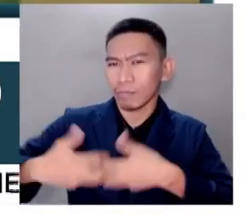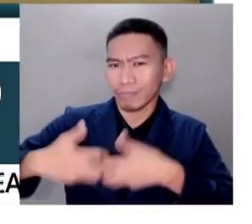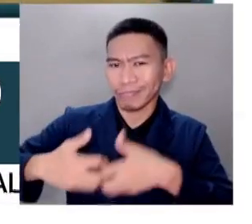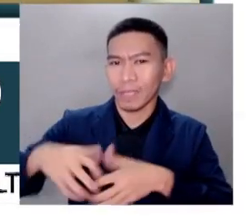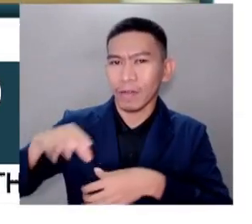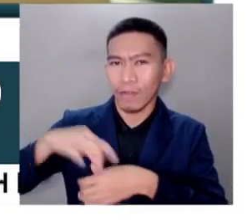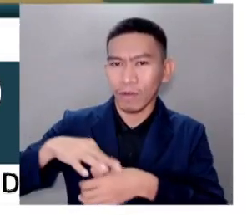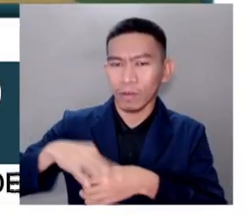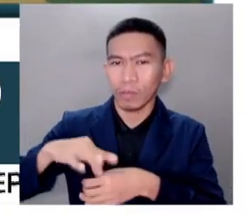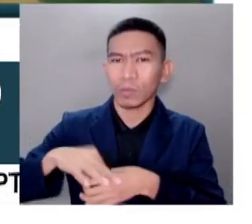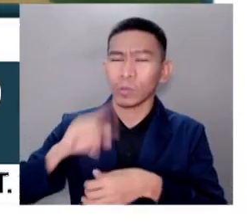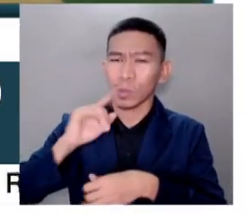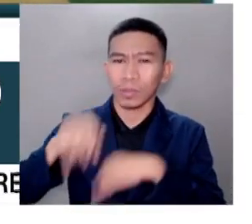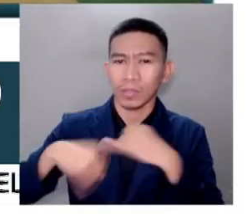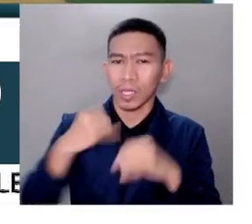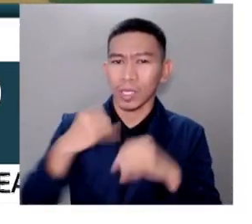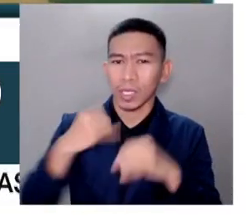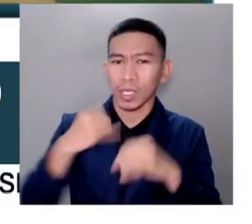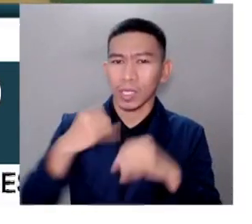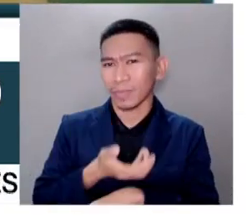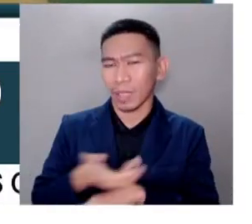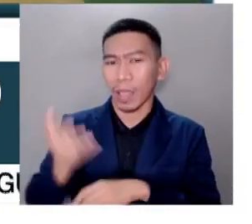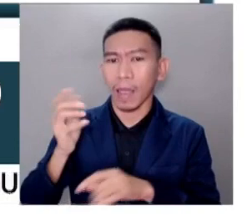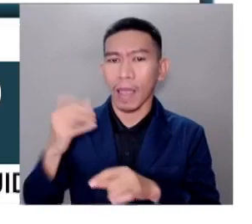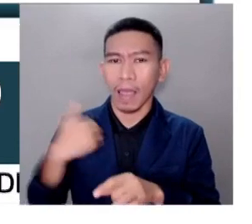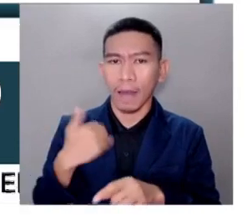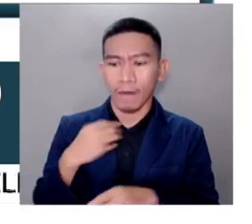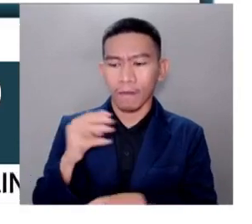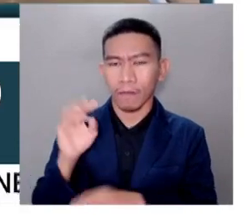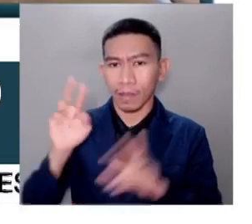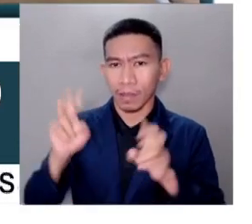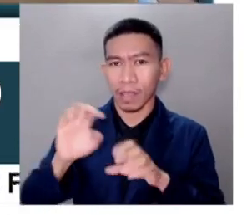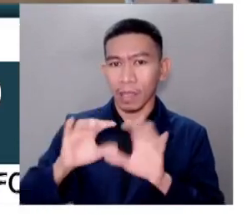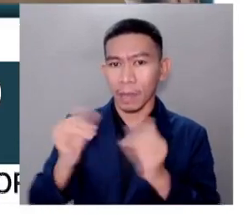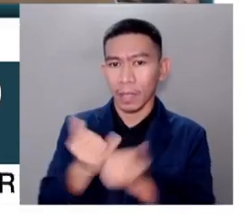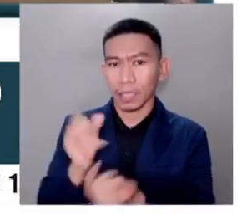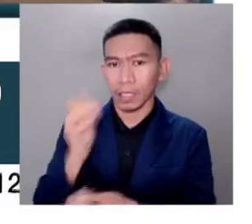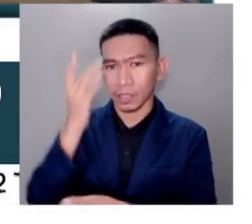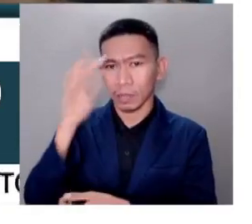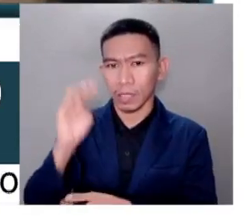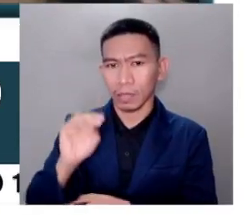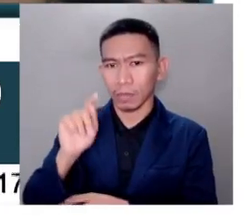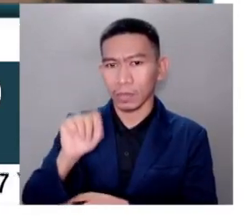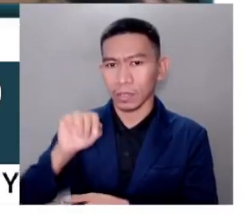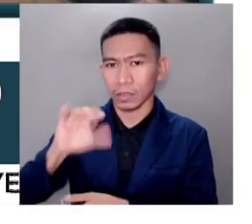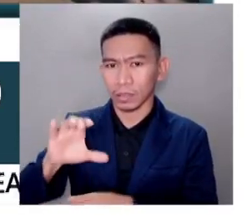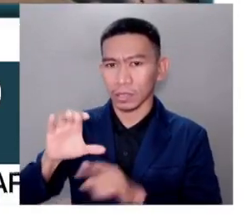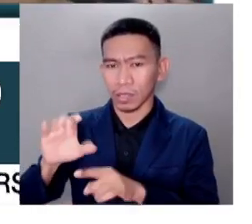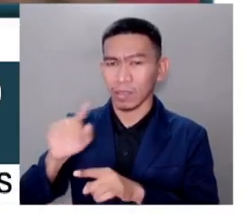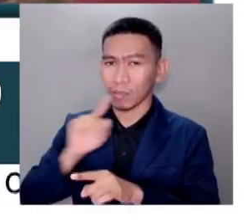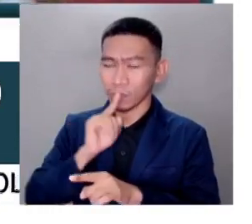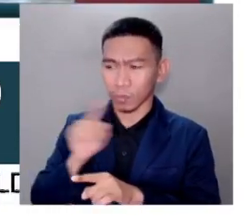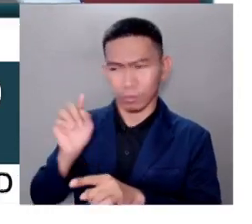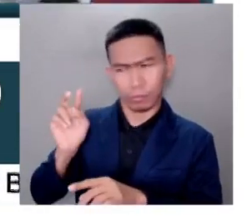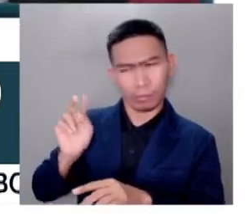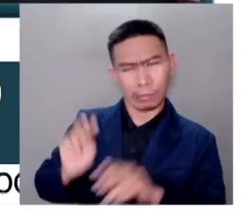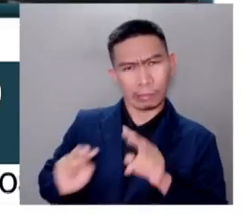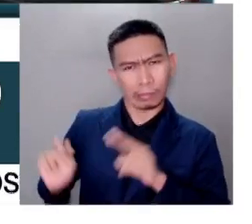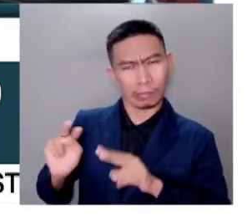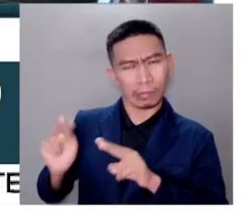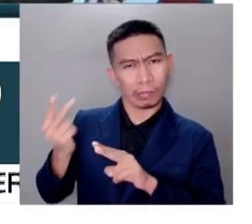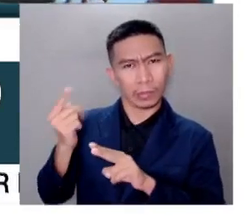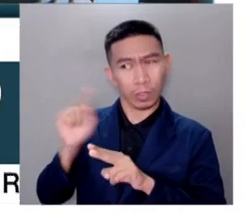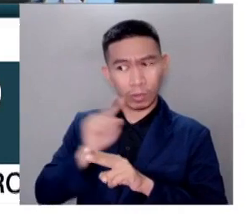scandal. It's run by this company, Smartmatic, and it's very questionable if it should have even been given the contract, considering